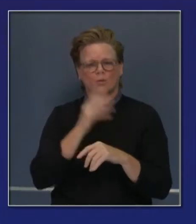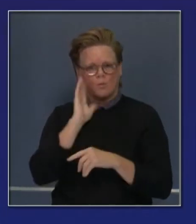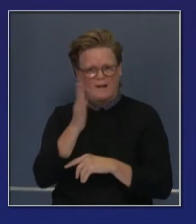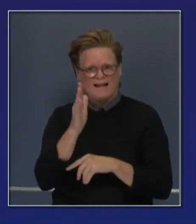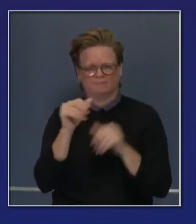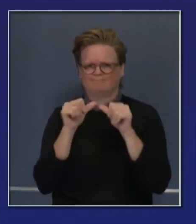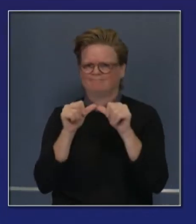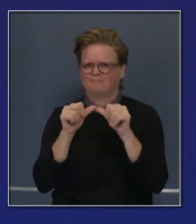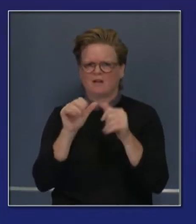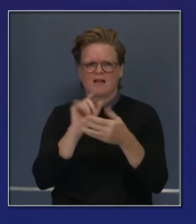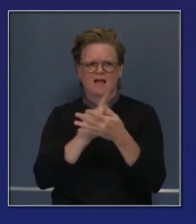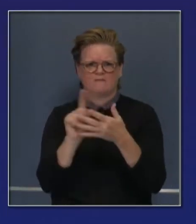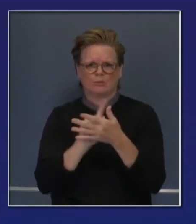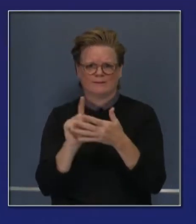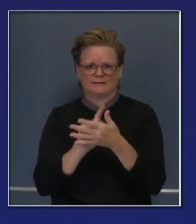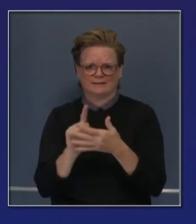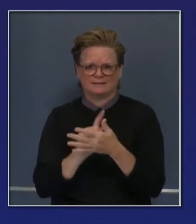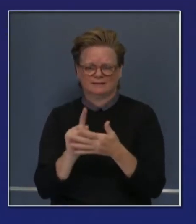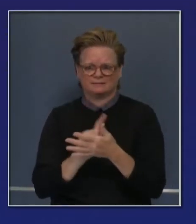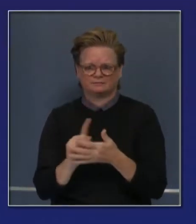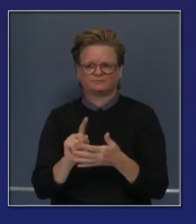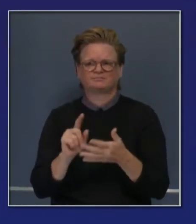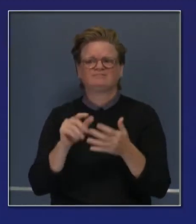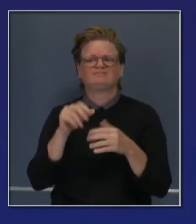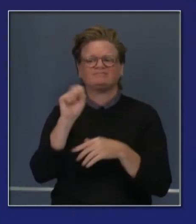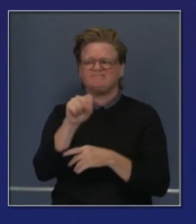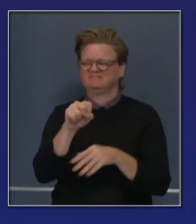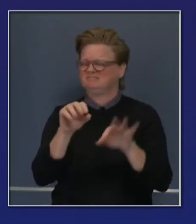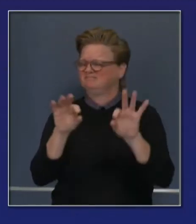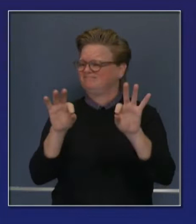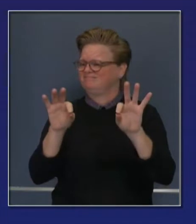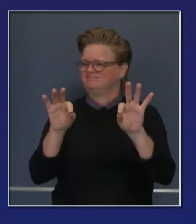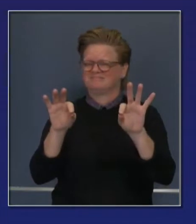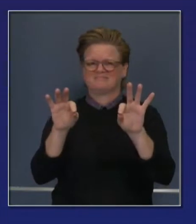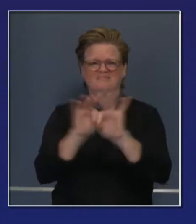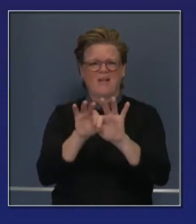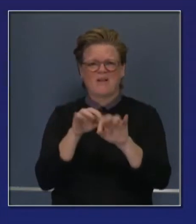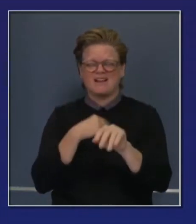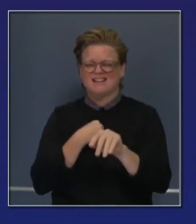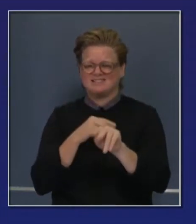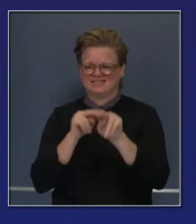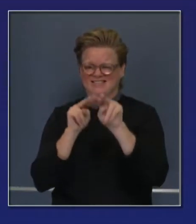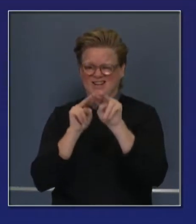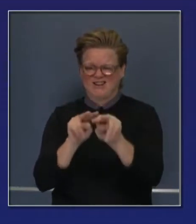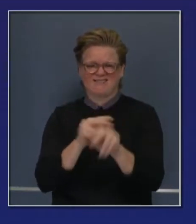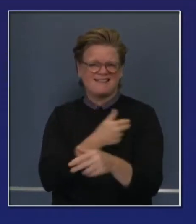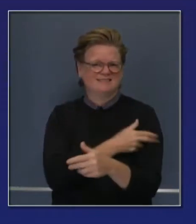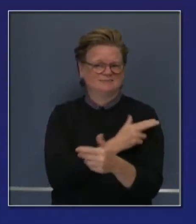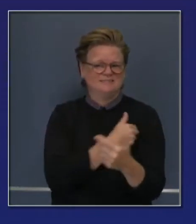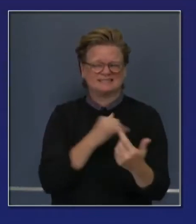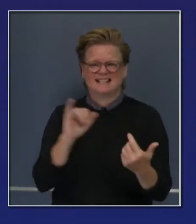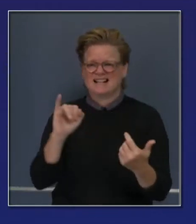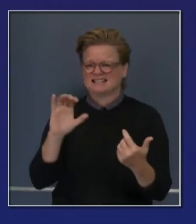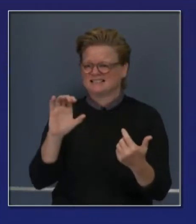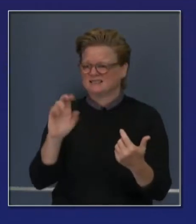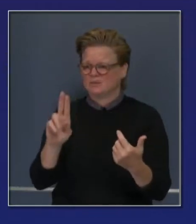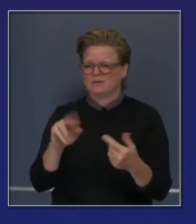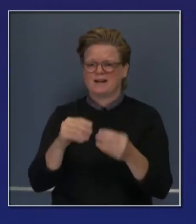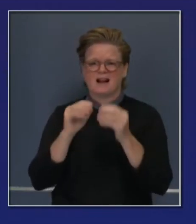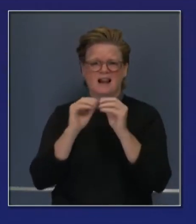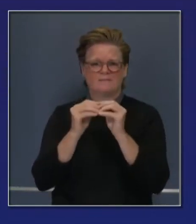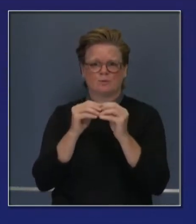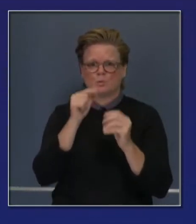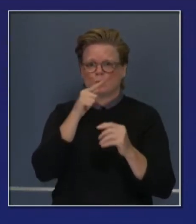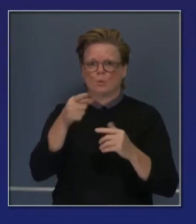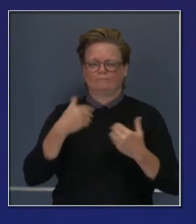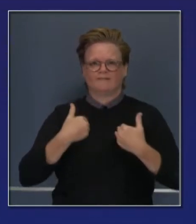include hospitalizations. I want to provide this slide as an introduction to Dr. Galley. He'll